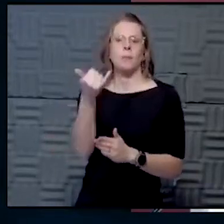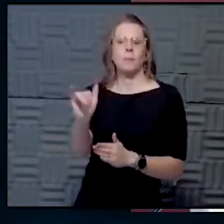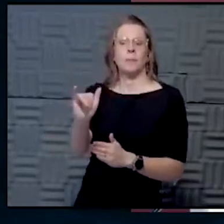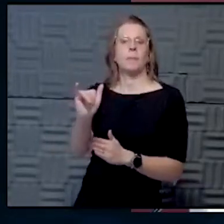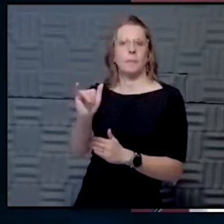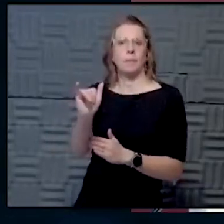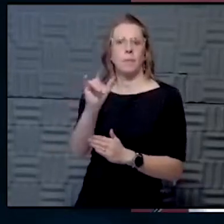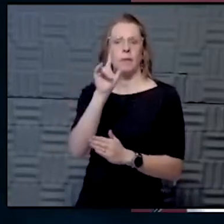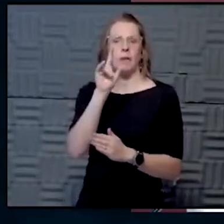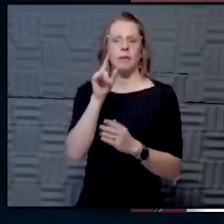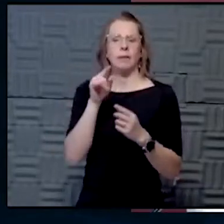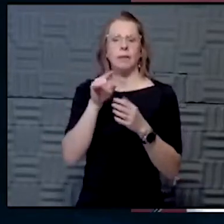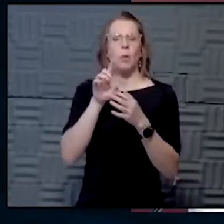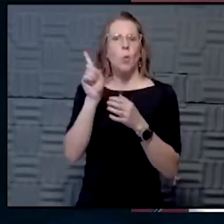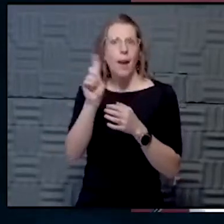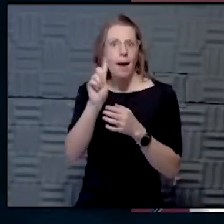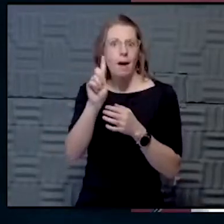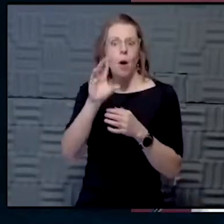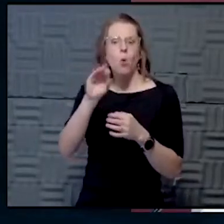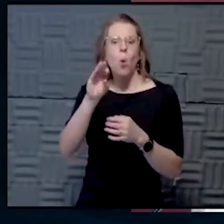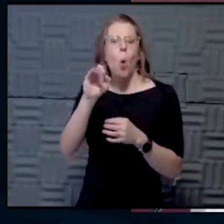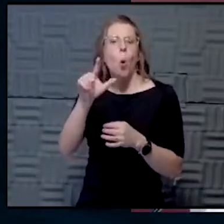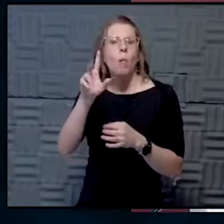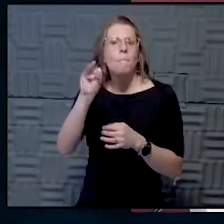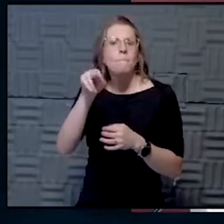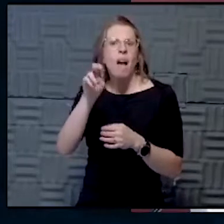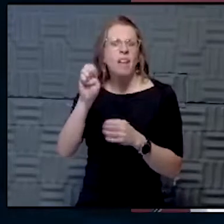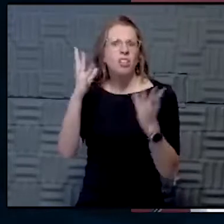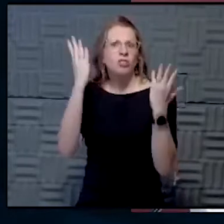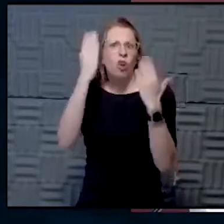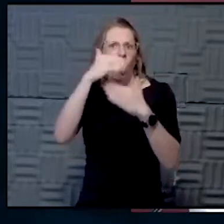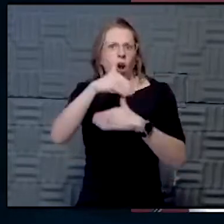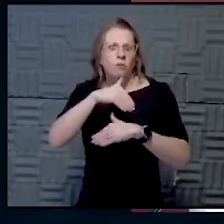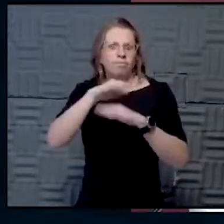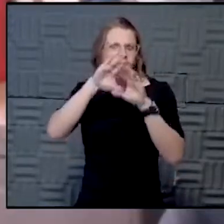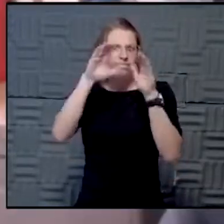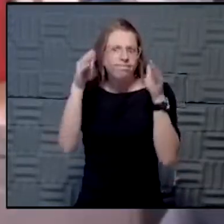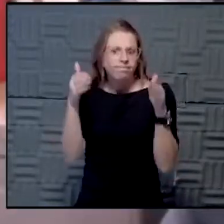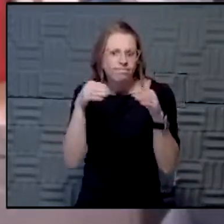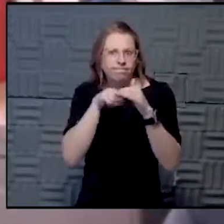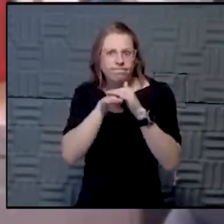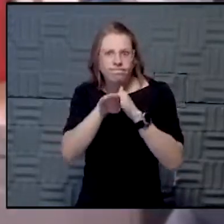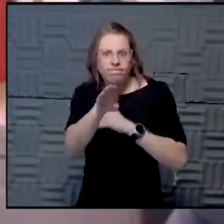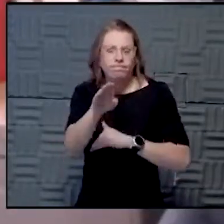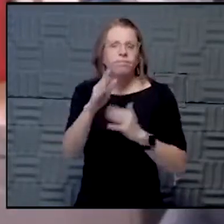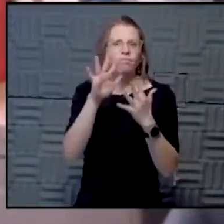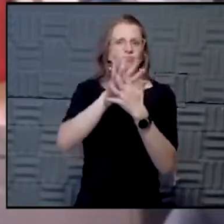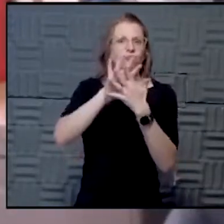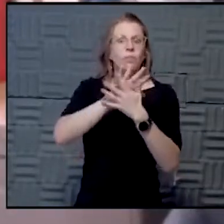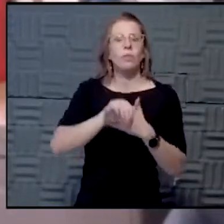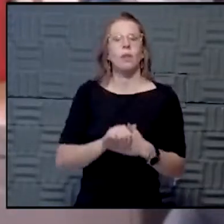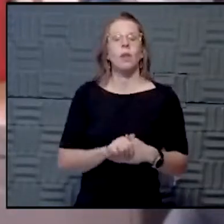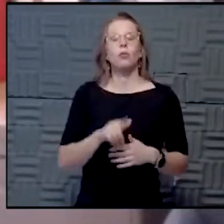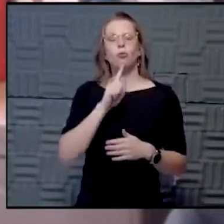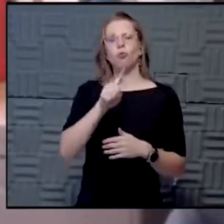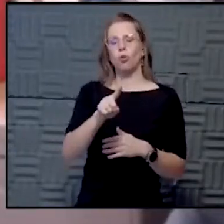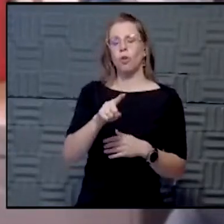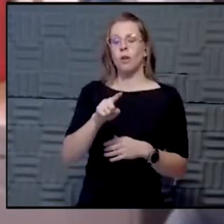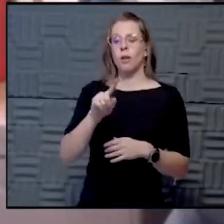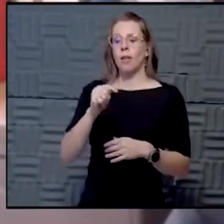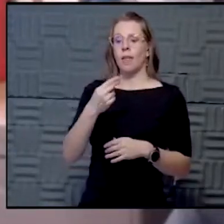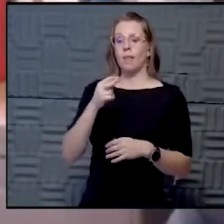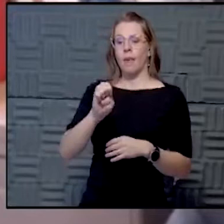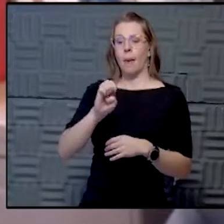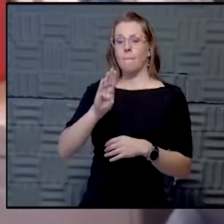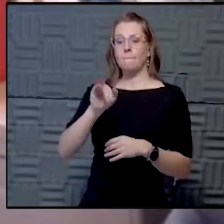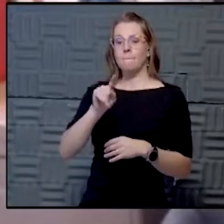it pertains to mental health related to the pandemic. What exactly did you mean by that? Sure. So the battle within serves veterans, first